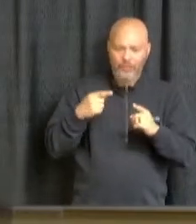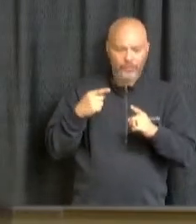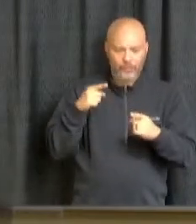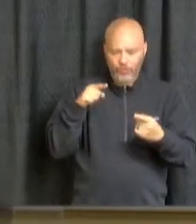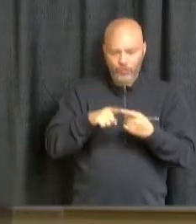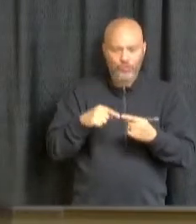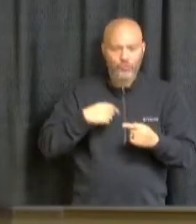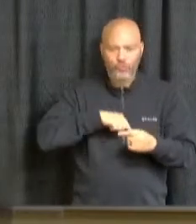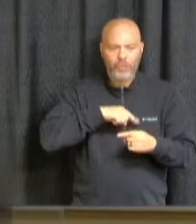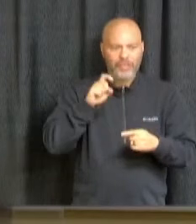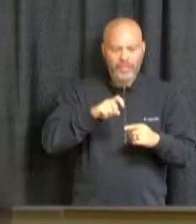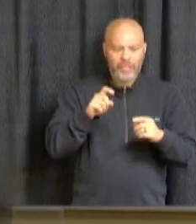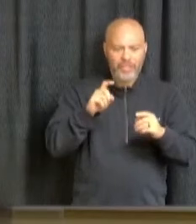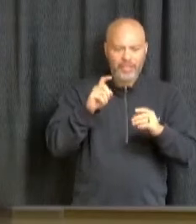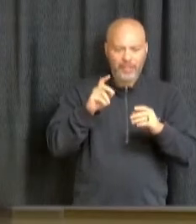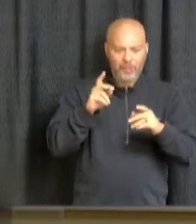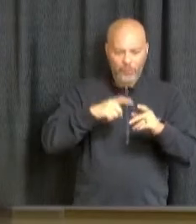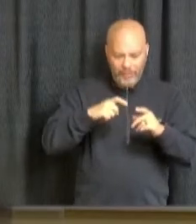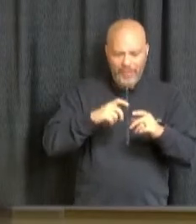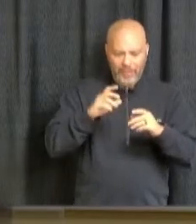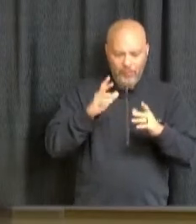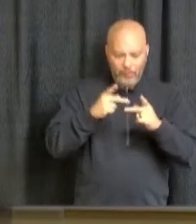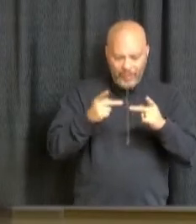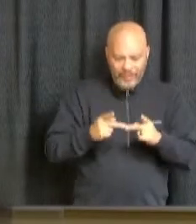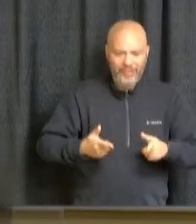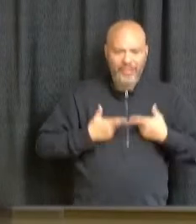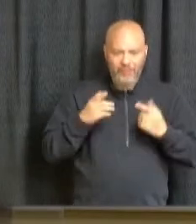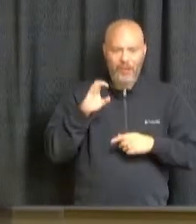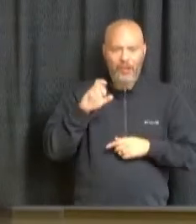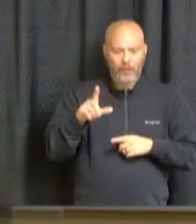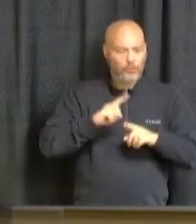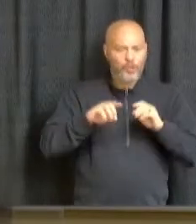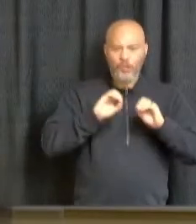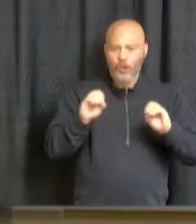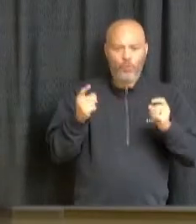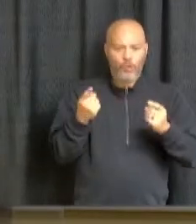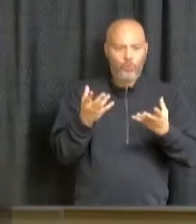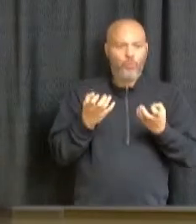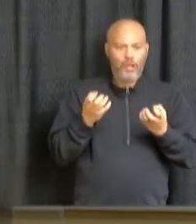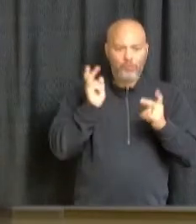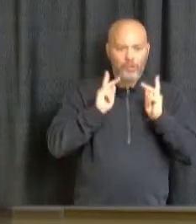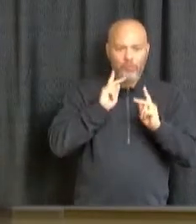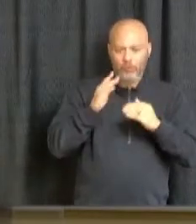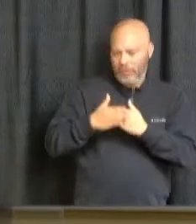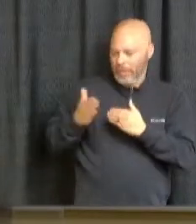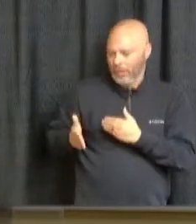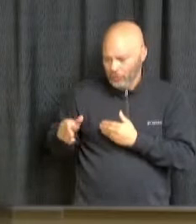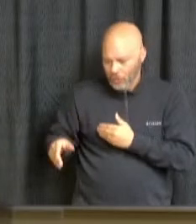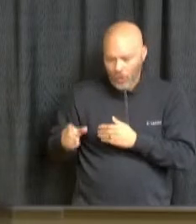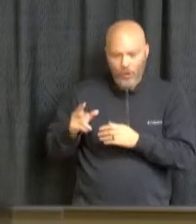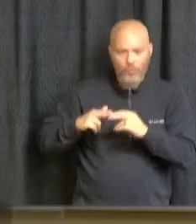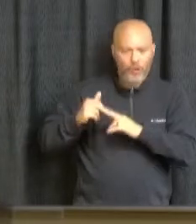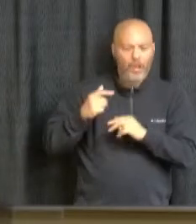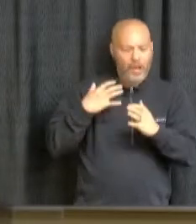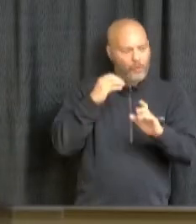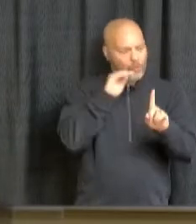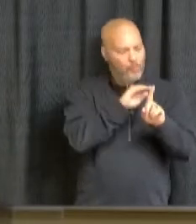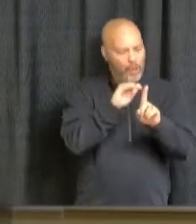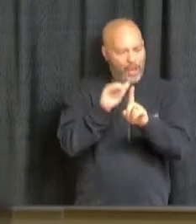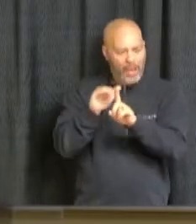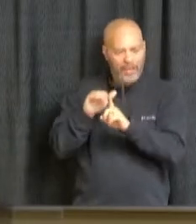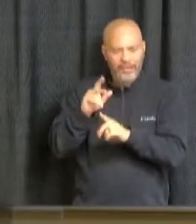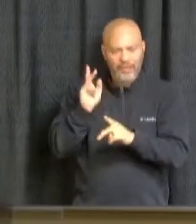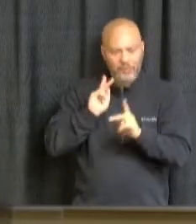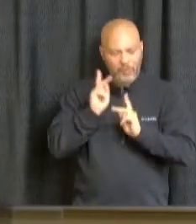face how we need doors in Clarksville, but nobody wants the people to be next to them. And I just want to remind